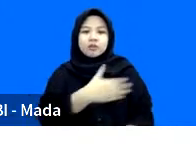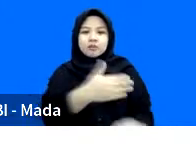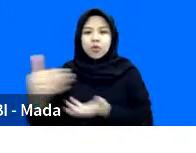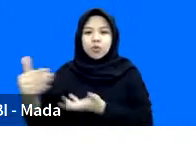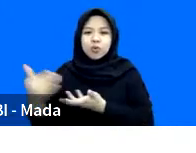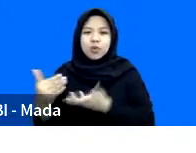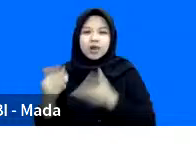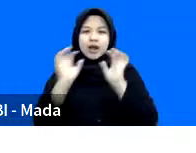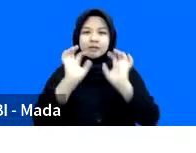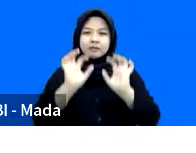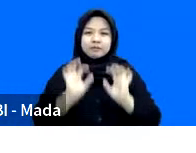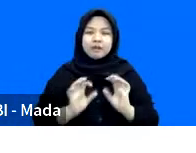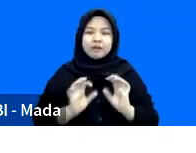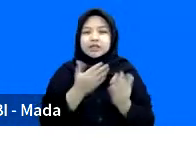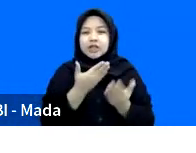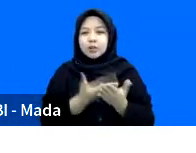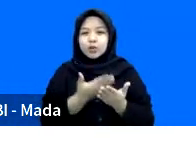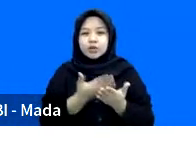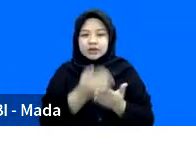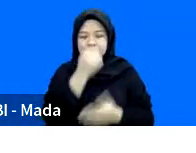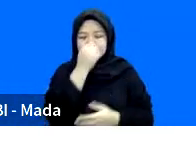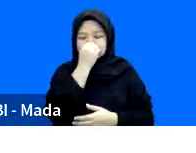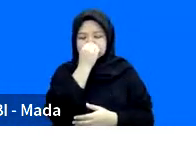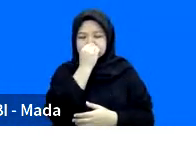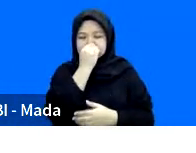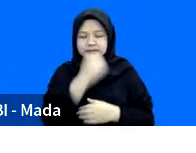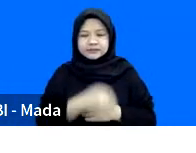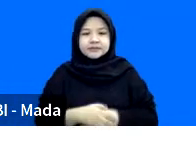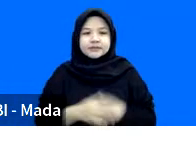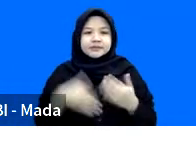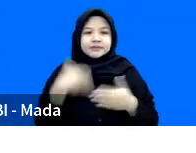digital learning. Next slide, please.